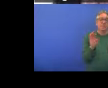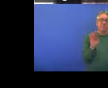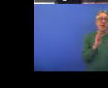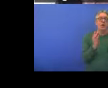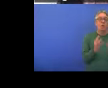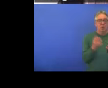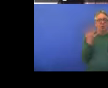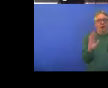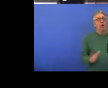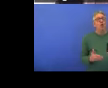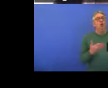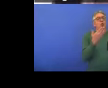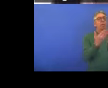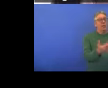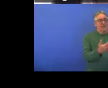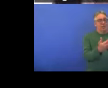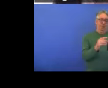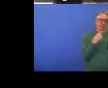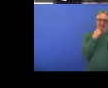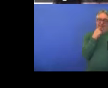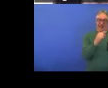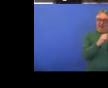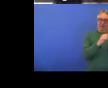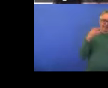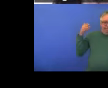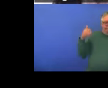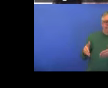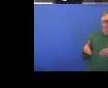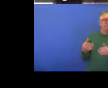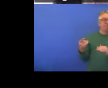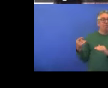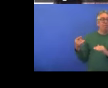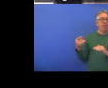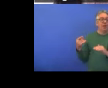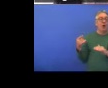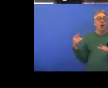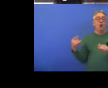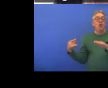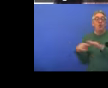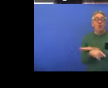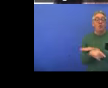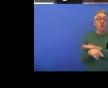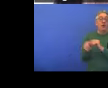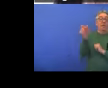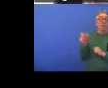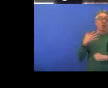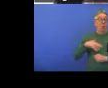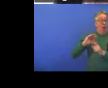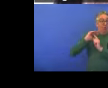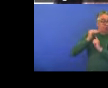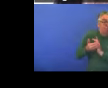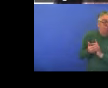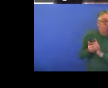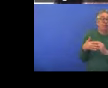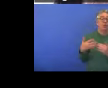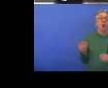asylum seekers, refugees, and stateless persons. For instance, here to Indonesia, the committee recommending